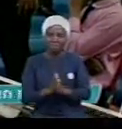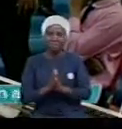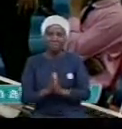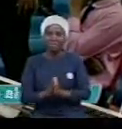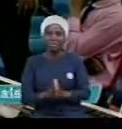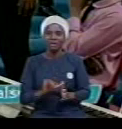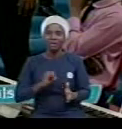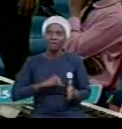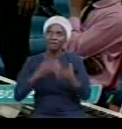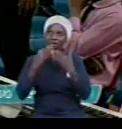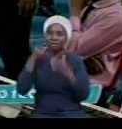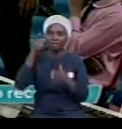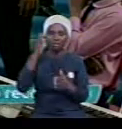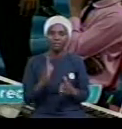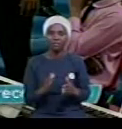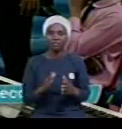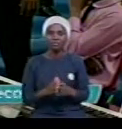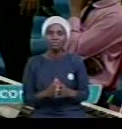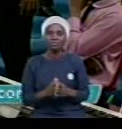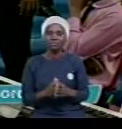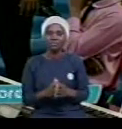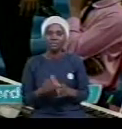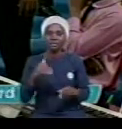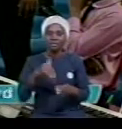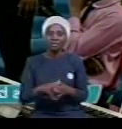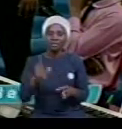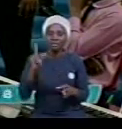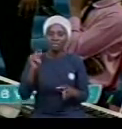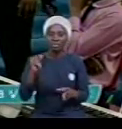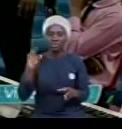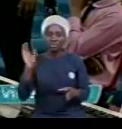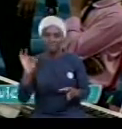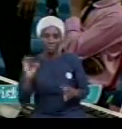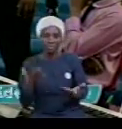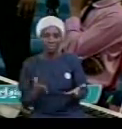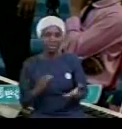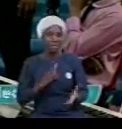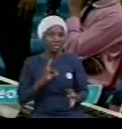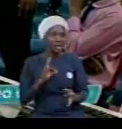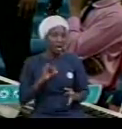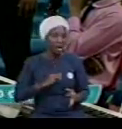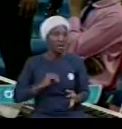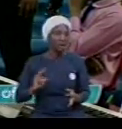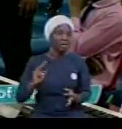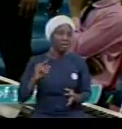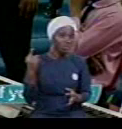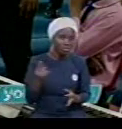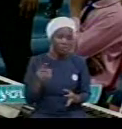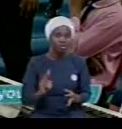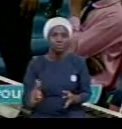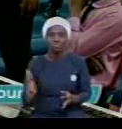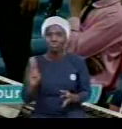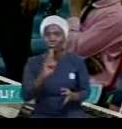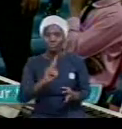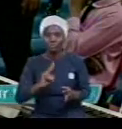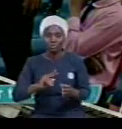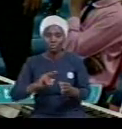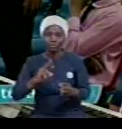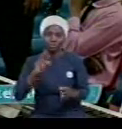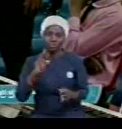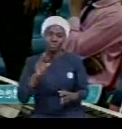da 2019 bi mo ba ro pa n o le rin amo mo ni olorun